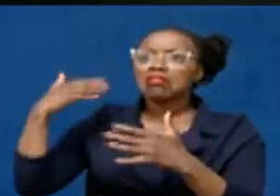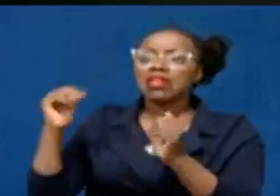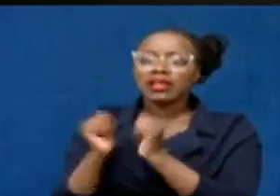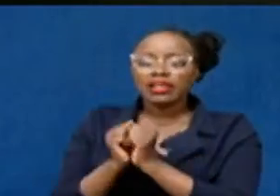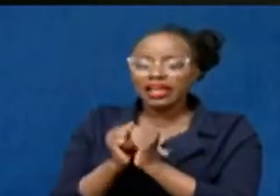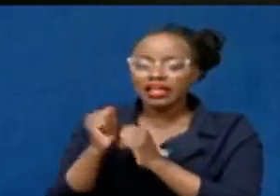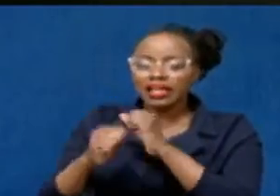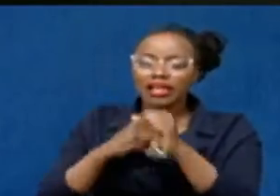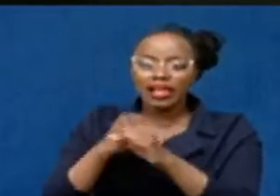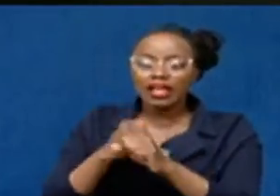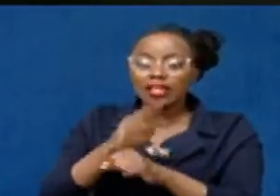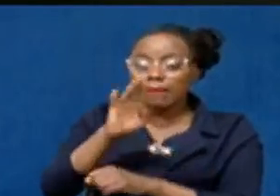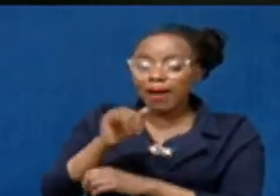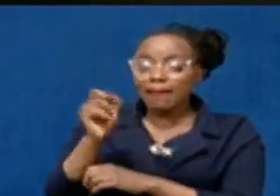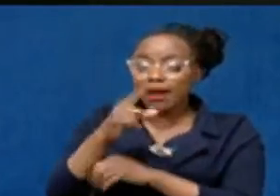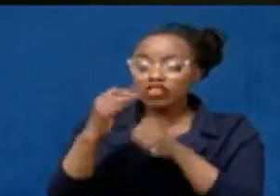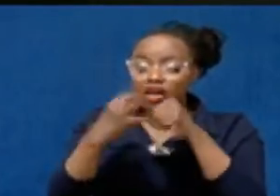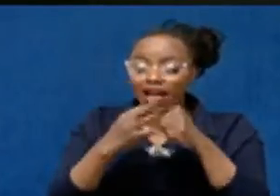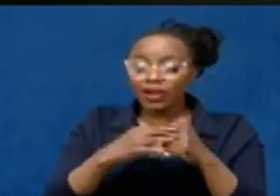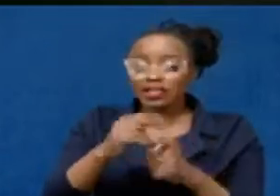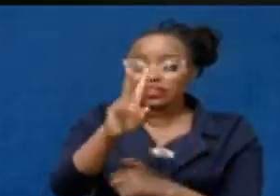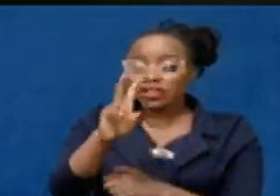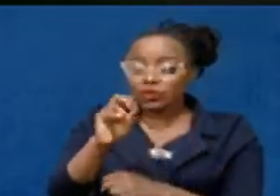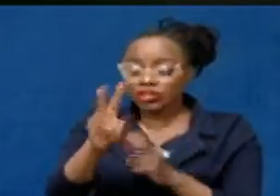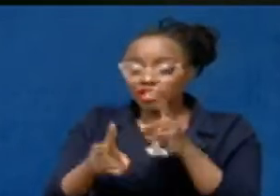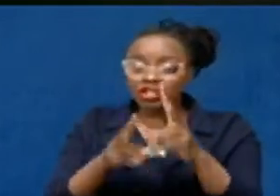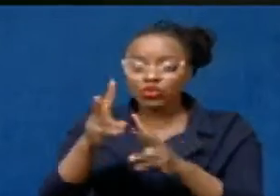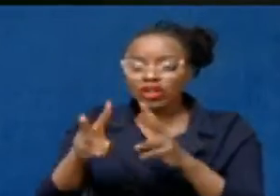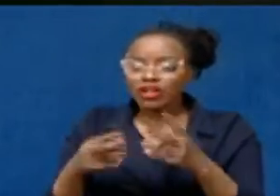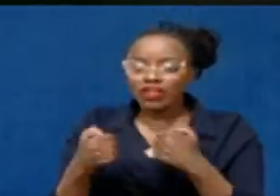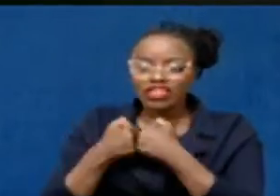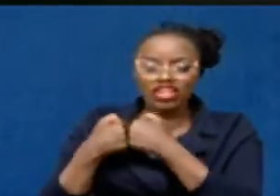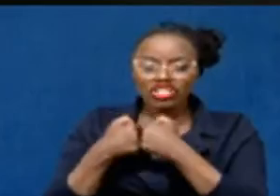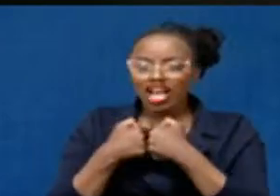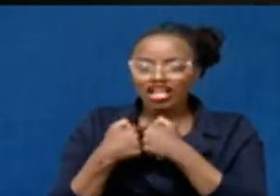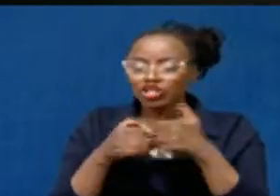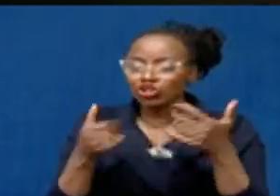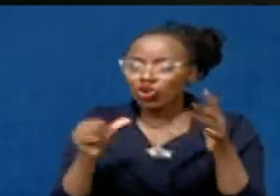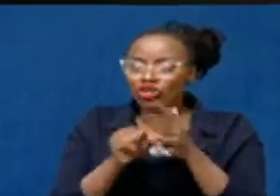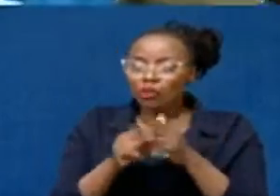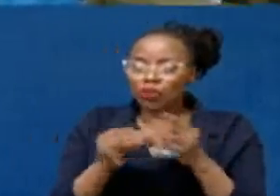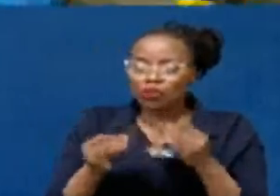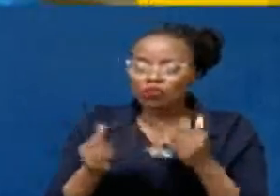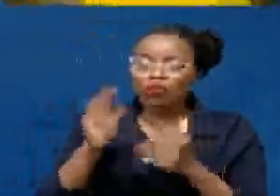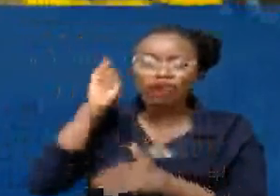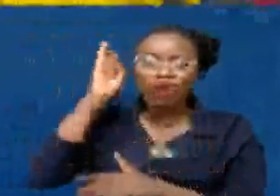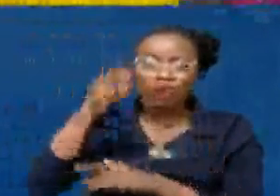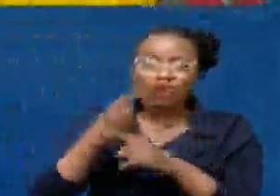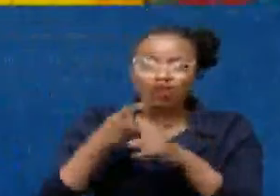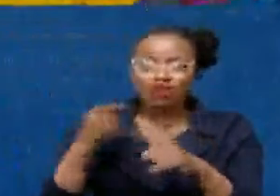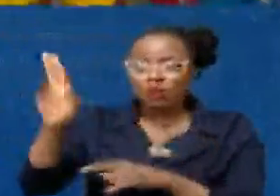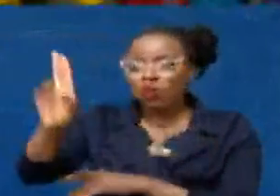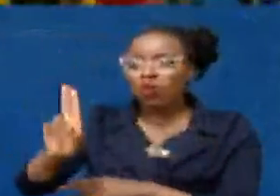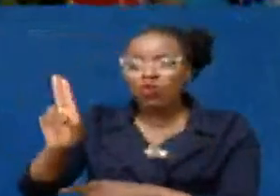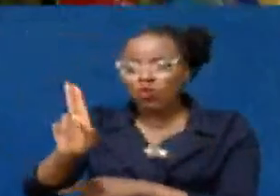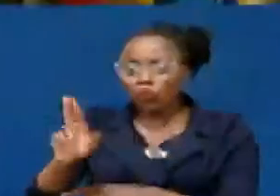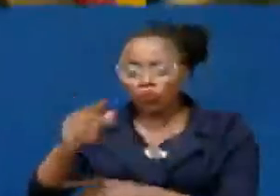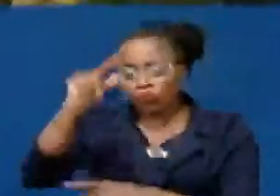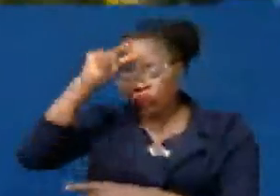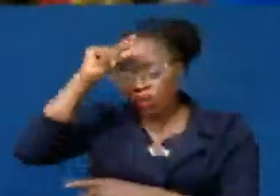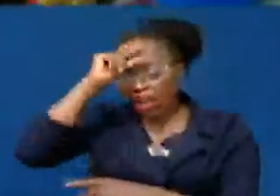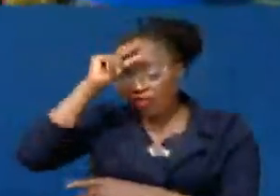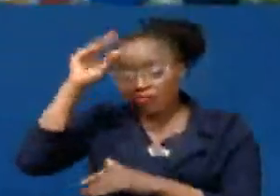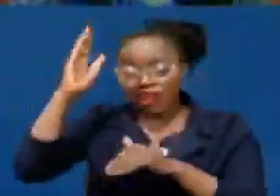August 2022? What are some of the ills or the challenges that they're going to resolve from the Uhuru Kenyatta